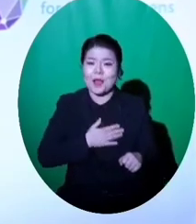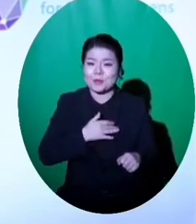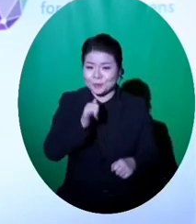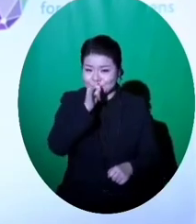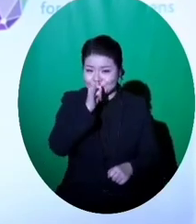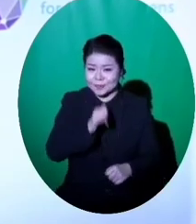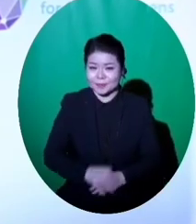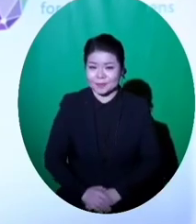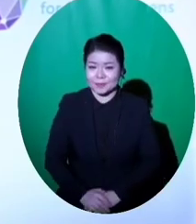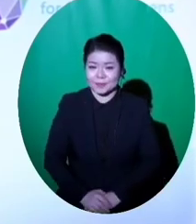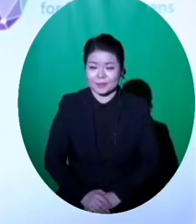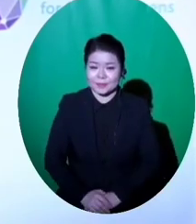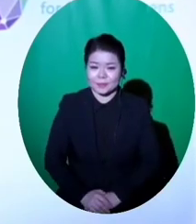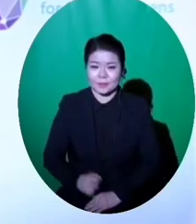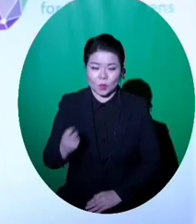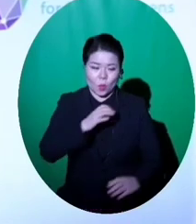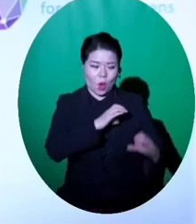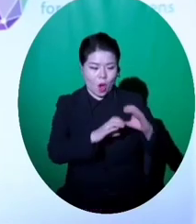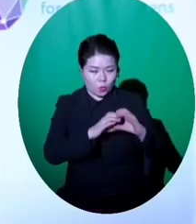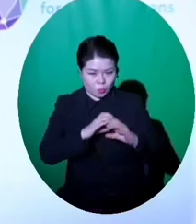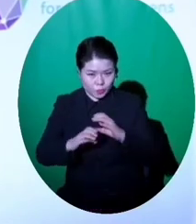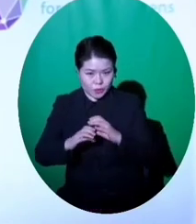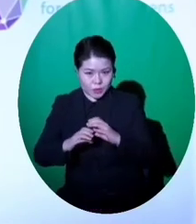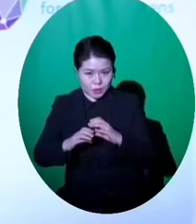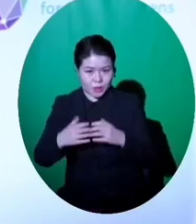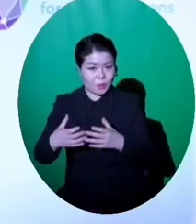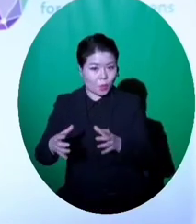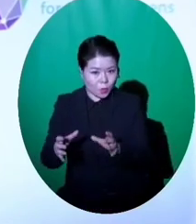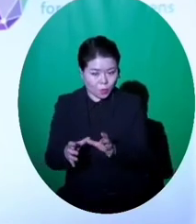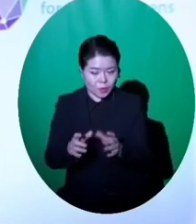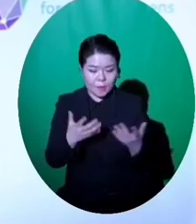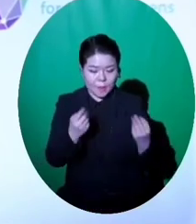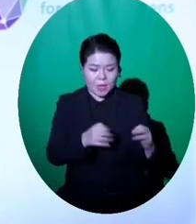different relationships, care